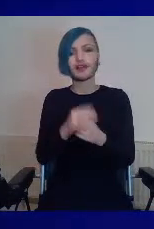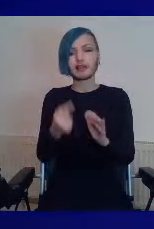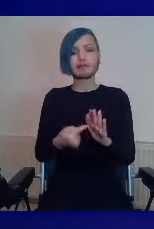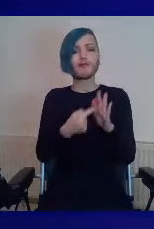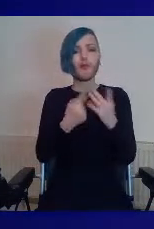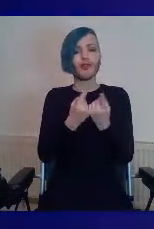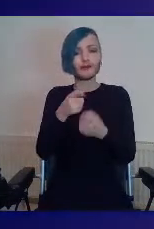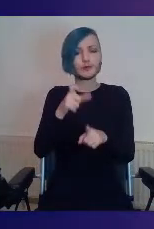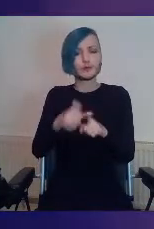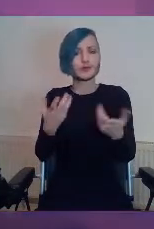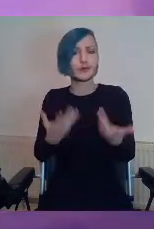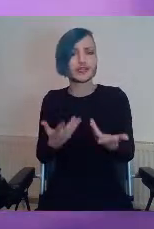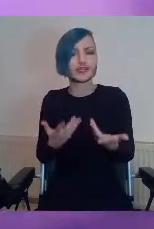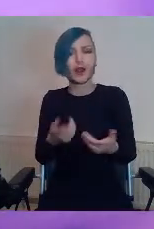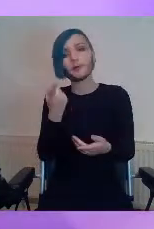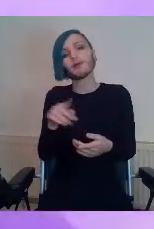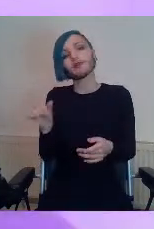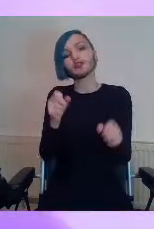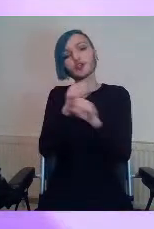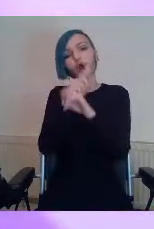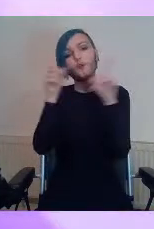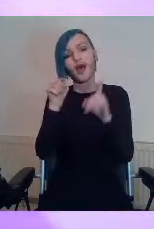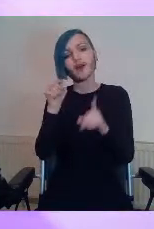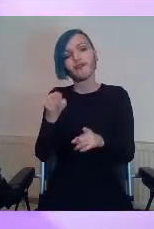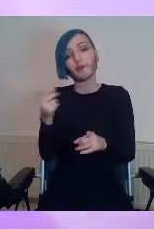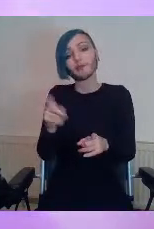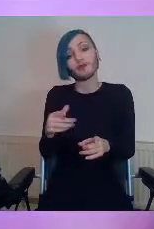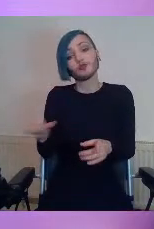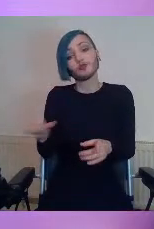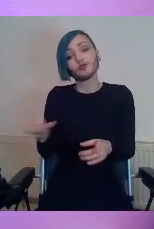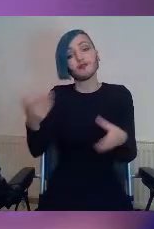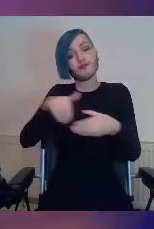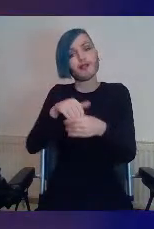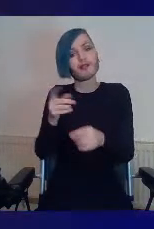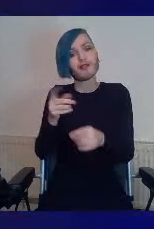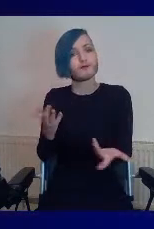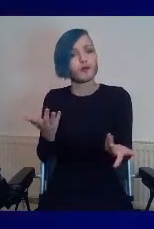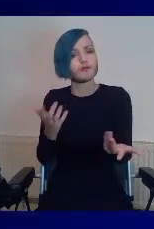that people should be aware of and get involved in?